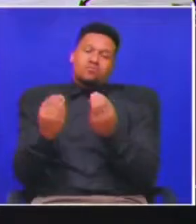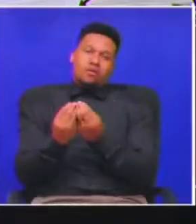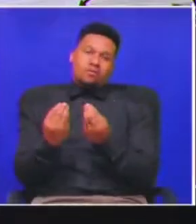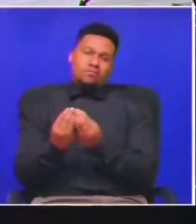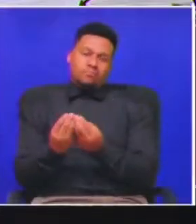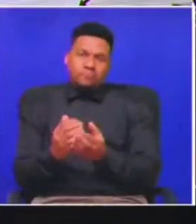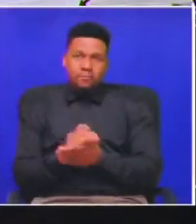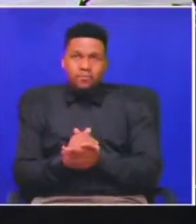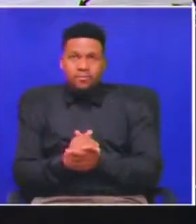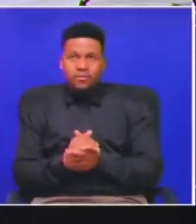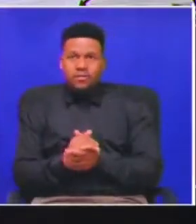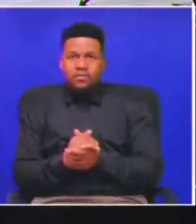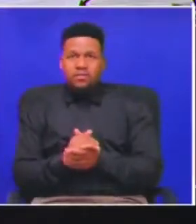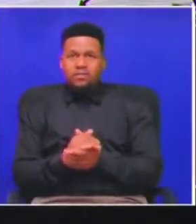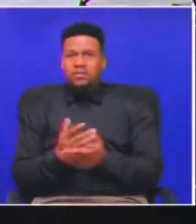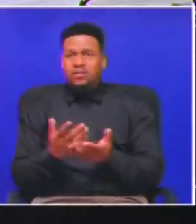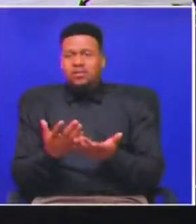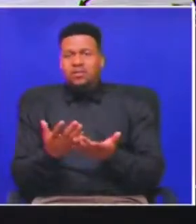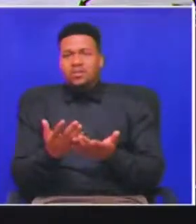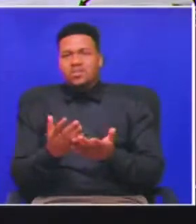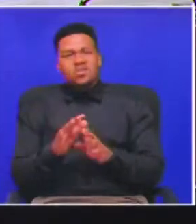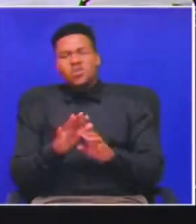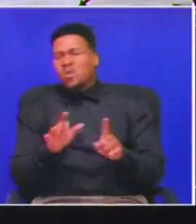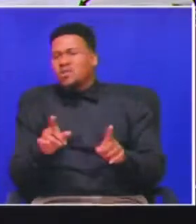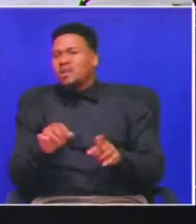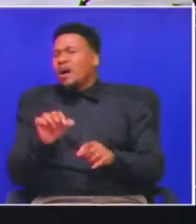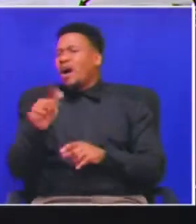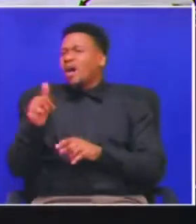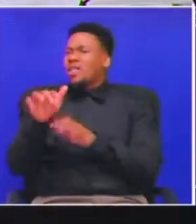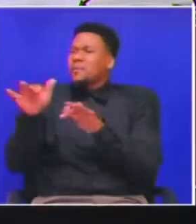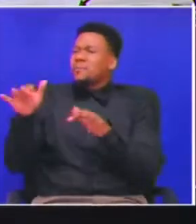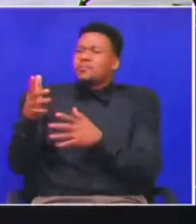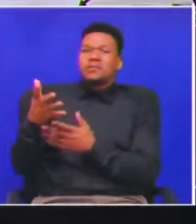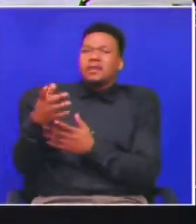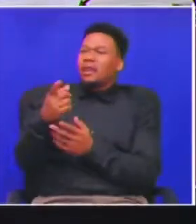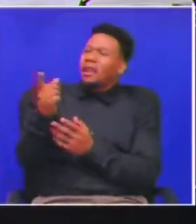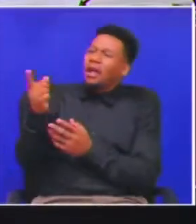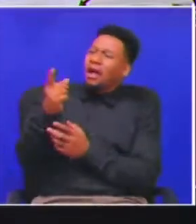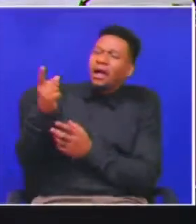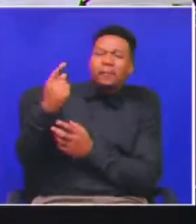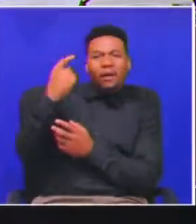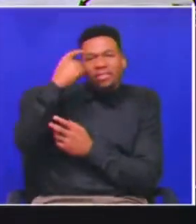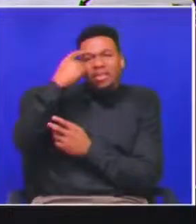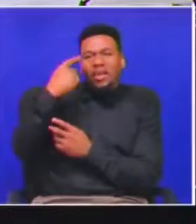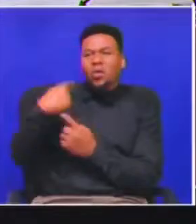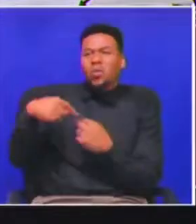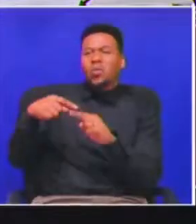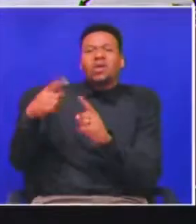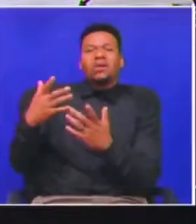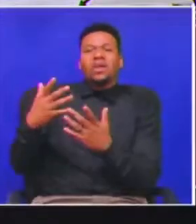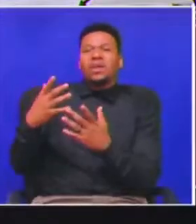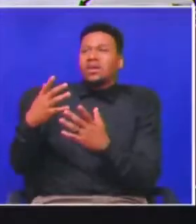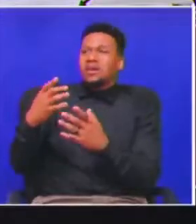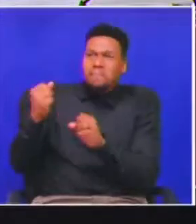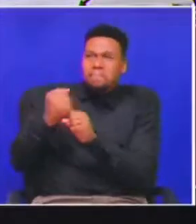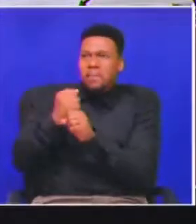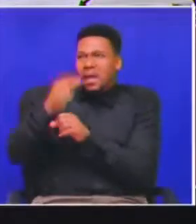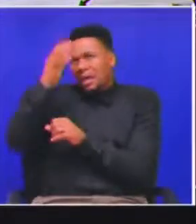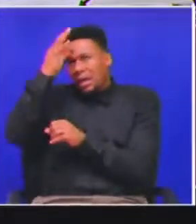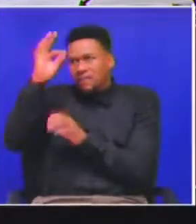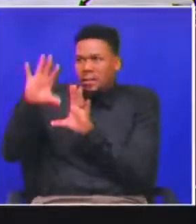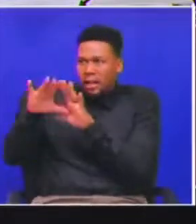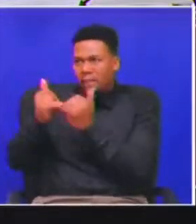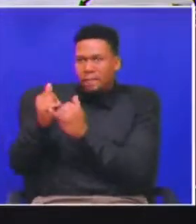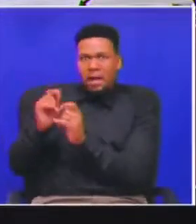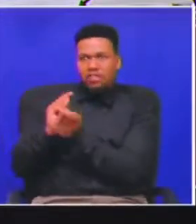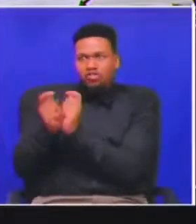what other people on the other side of this house may think we are privatizing. No, we are not. We are